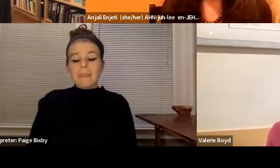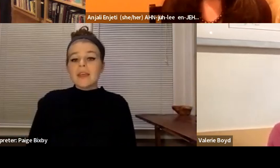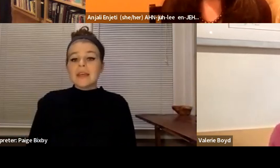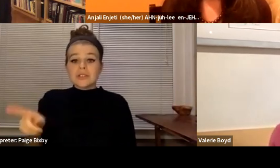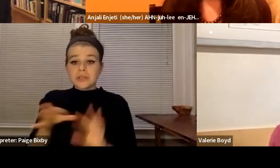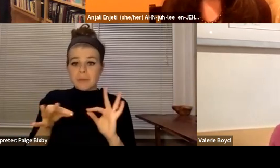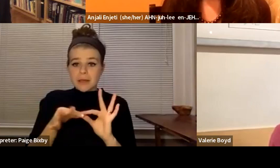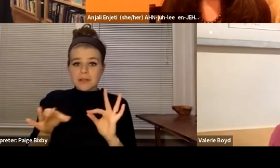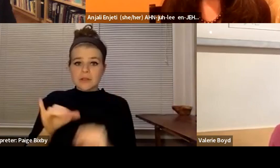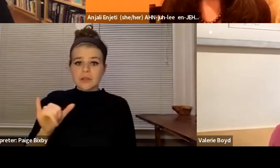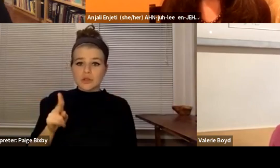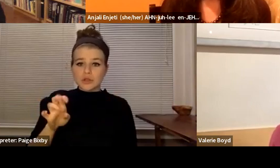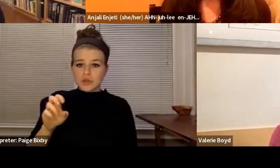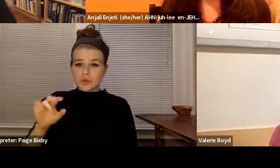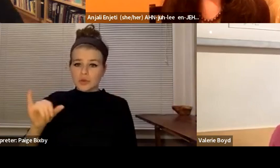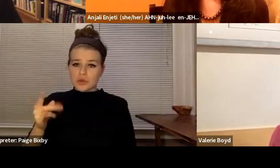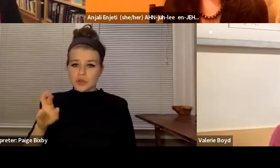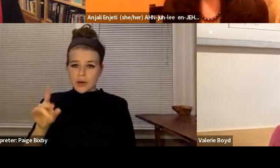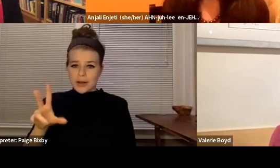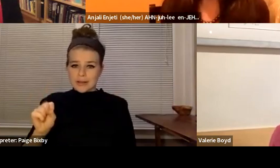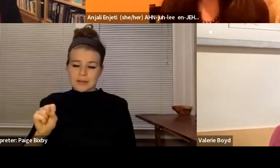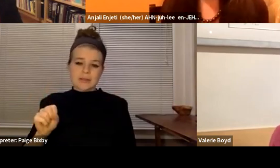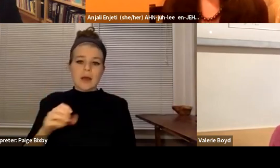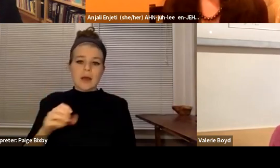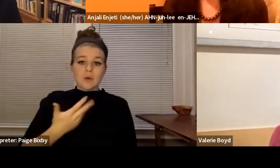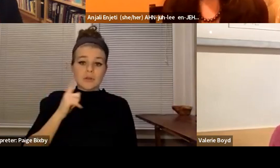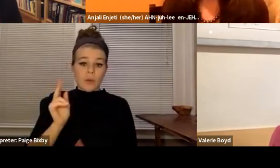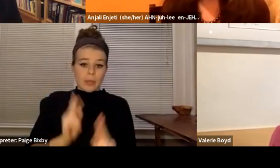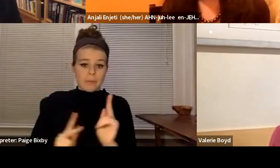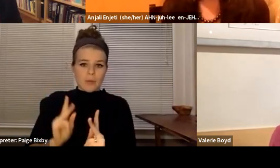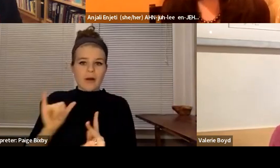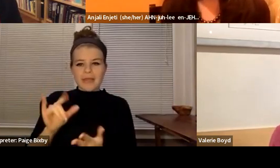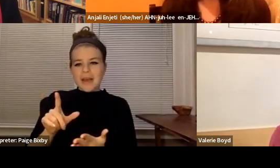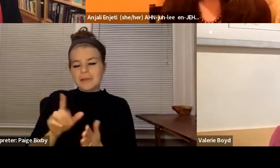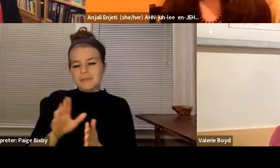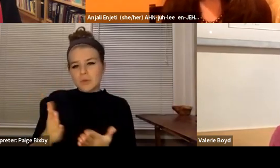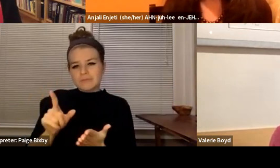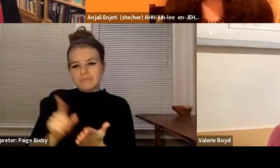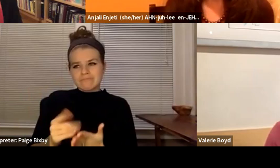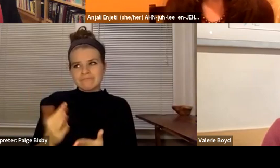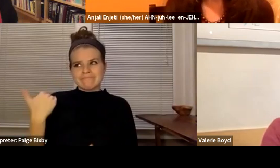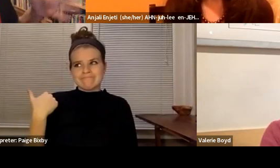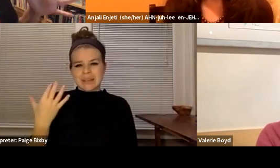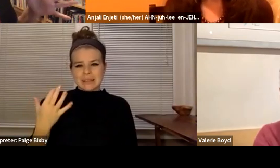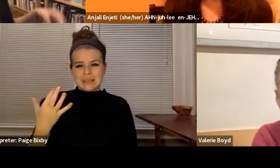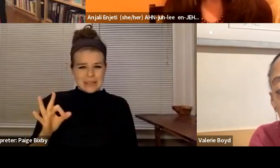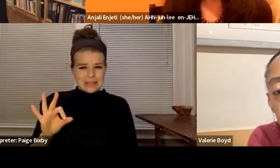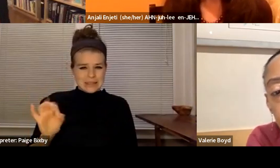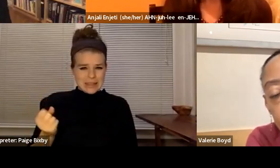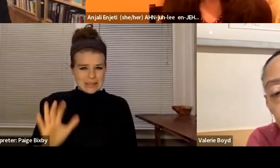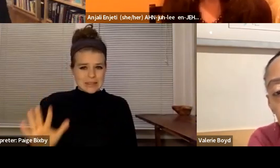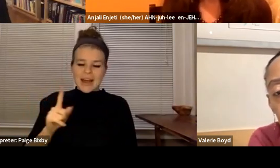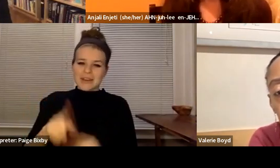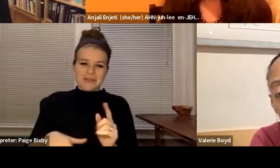June Jordan's Poetry for the People, which is a book that came out in the 90s and feels, I couldn't find my copy today or I'd show that.